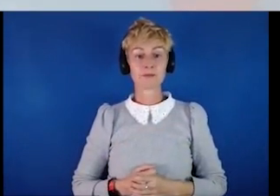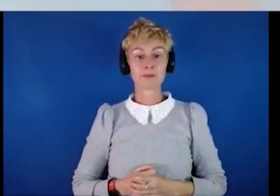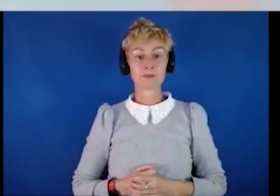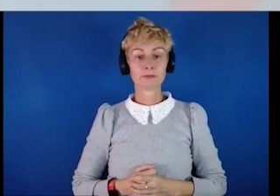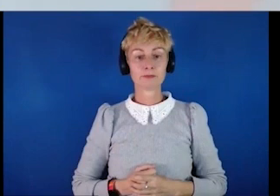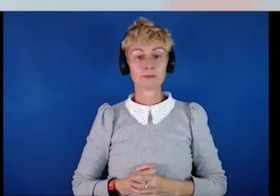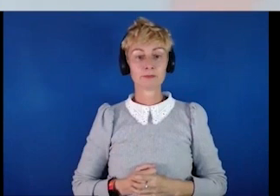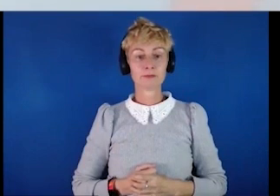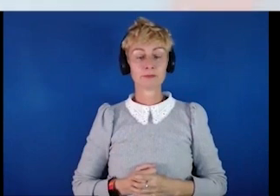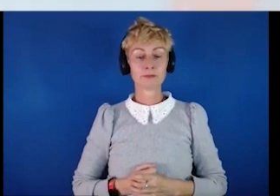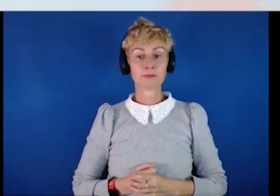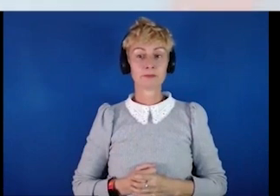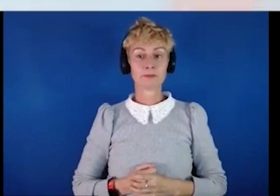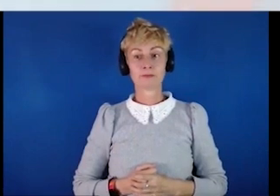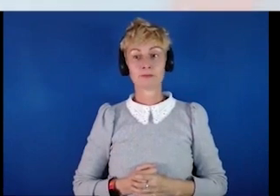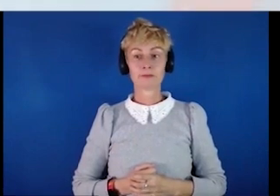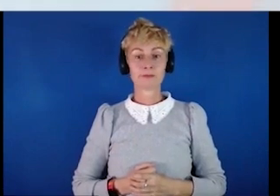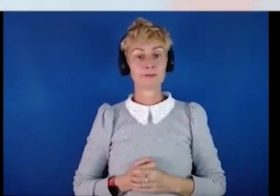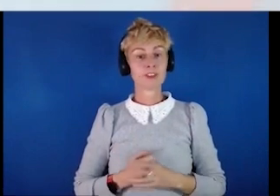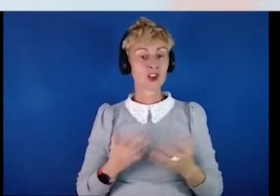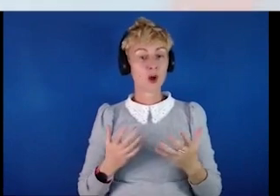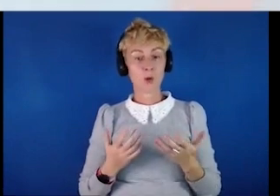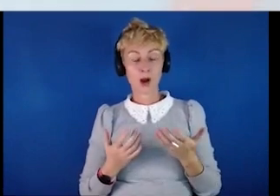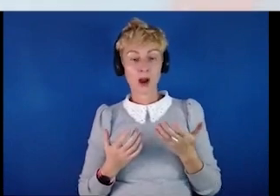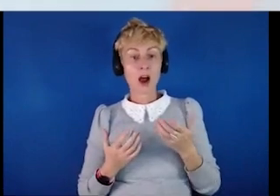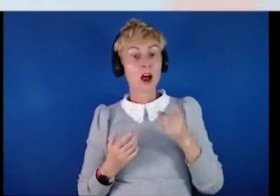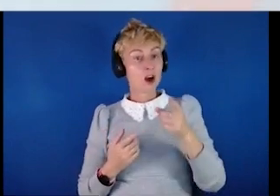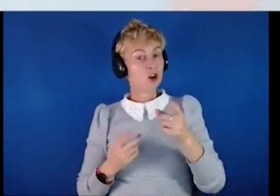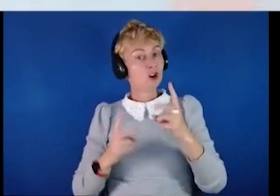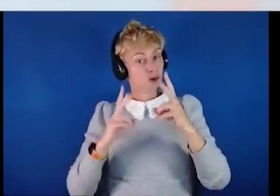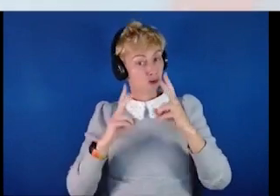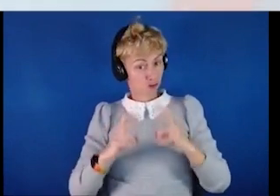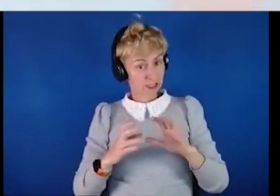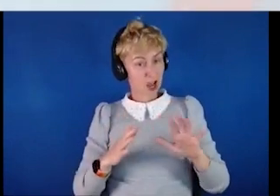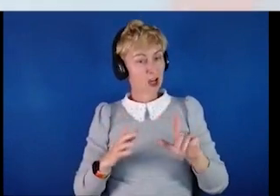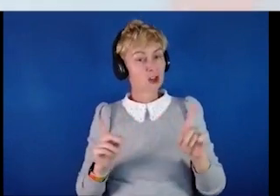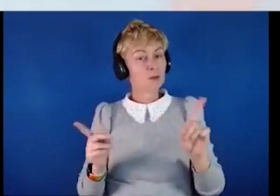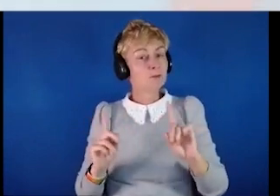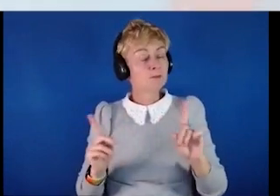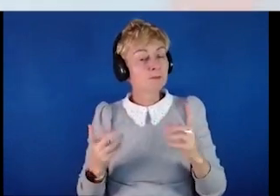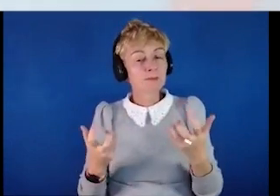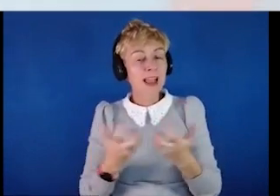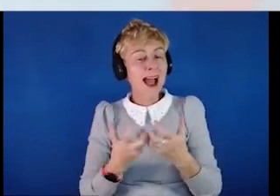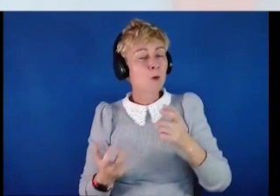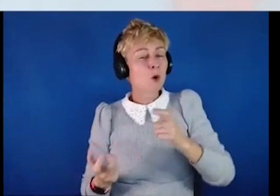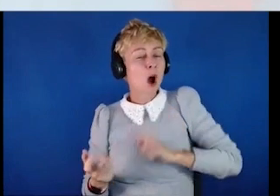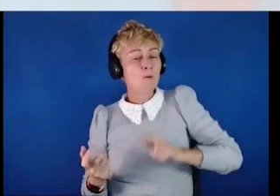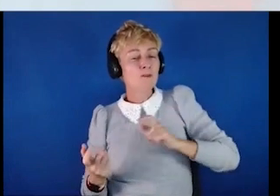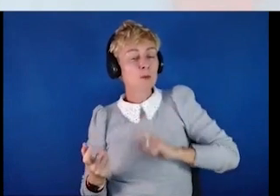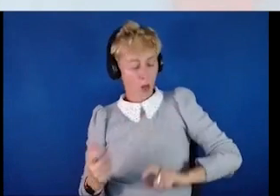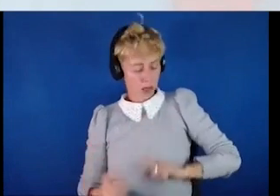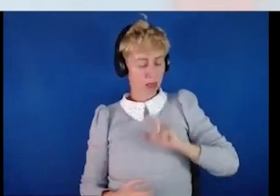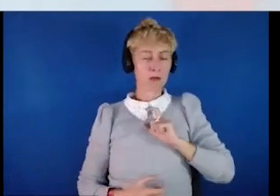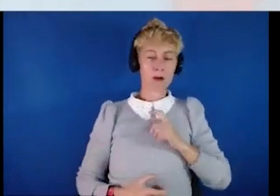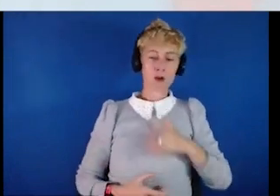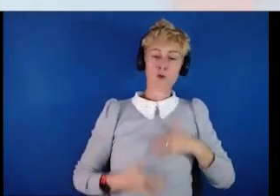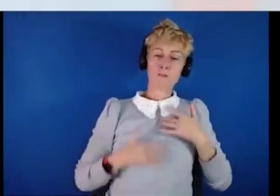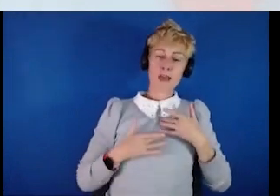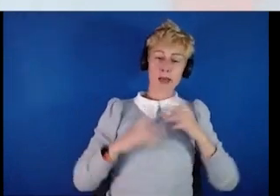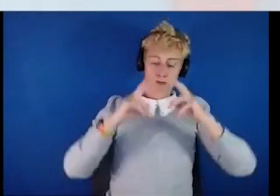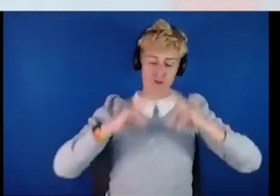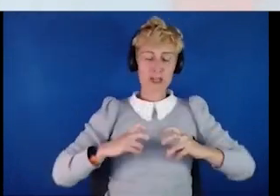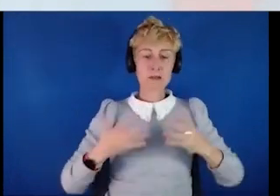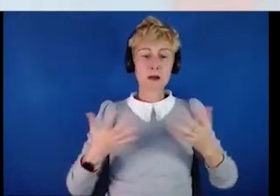sense of the vibe in the room when it comes to research. And now here's a question on how comfortable you feel doing